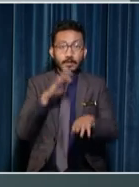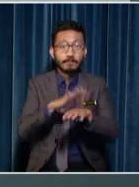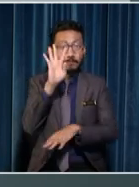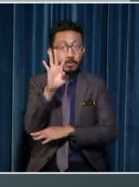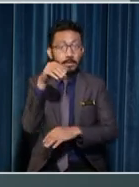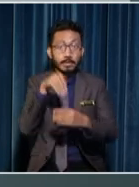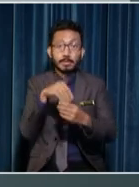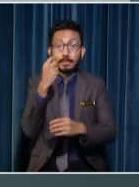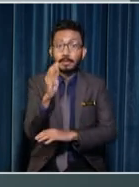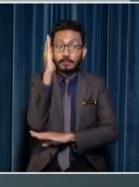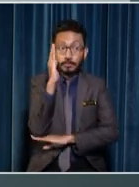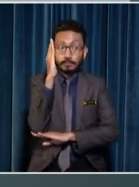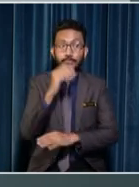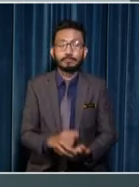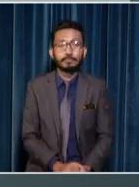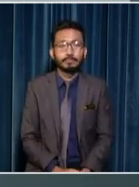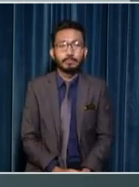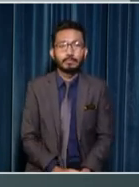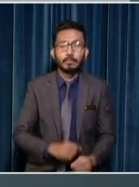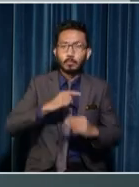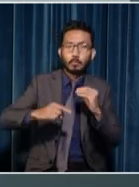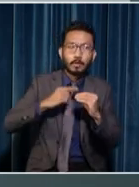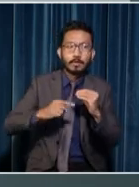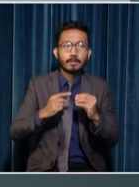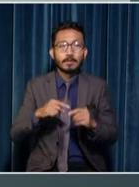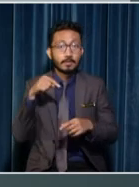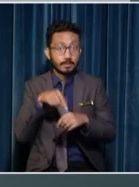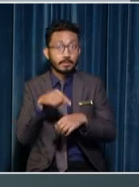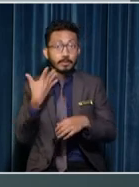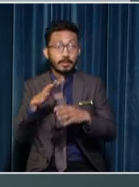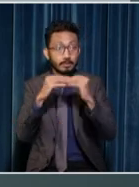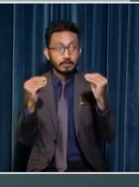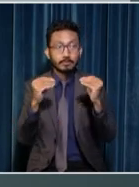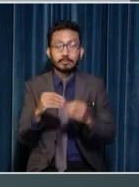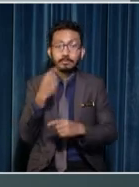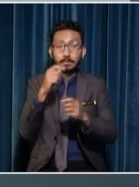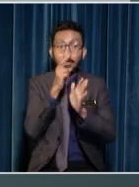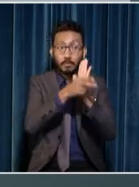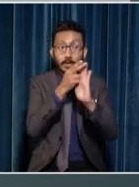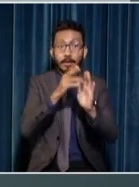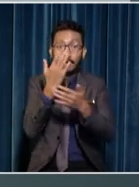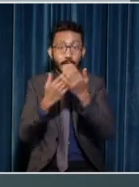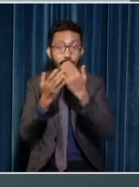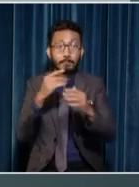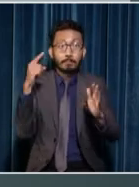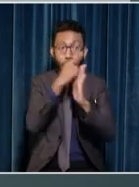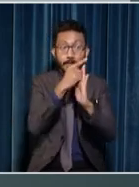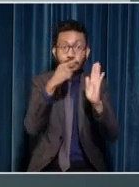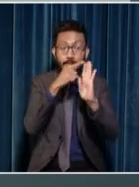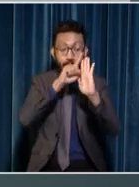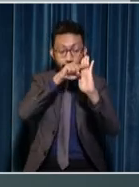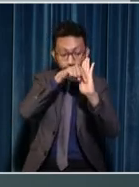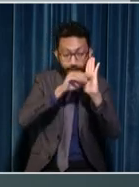4 in the afternoon. When it ends, the hour hand points to